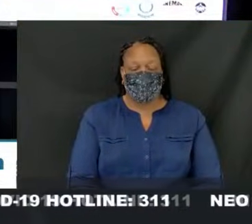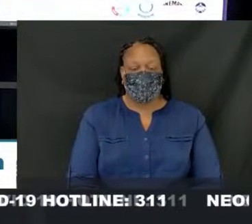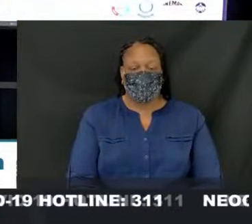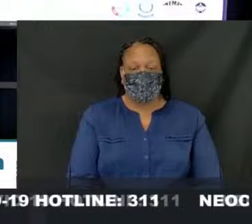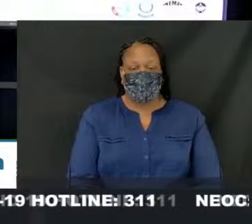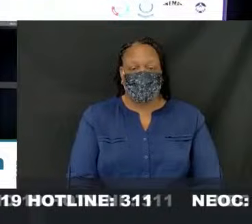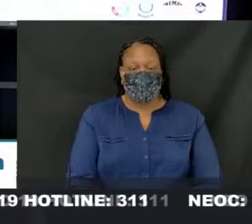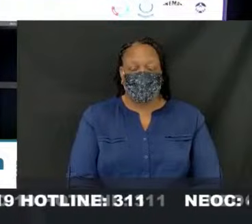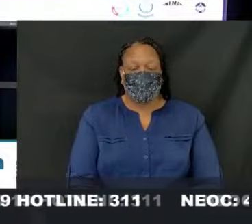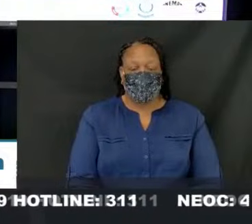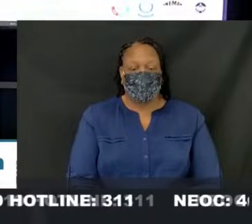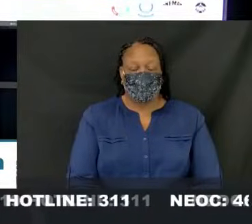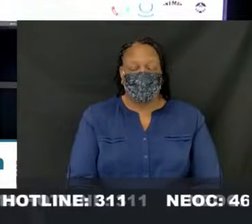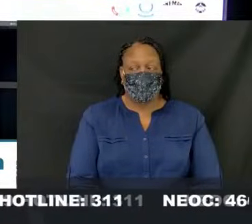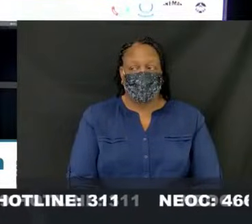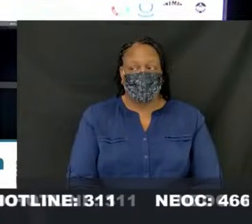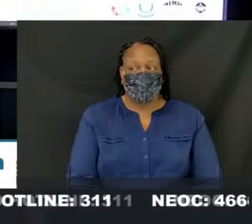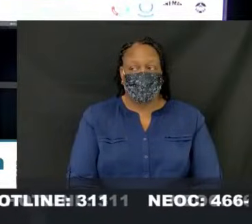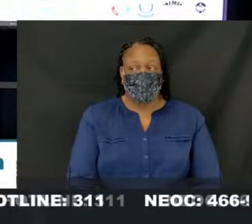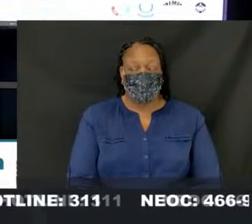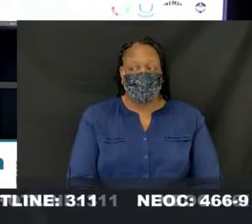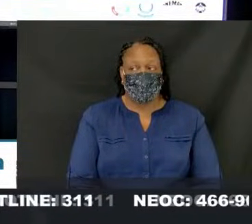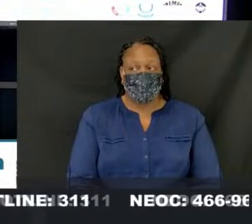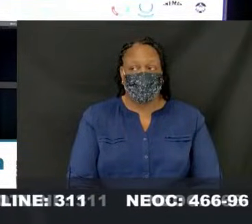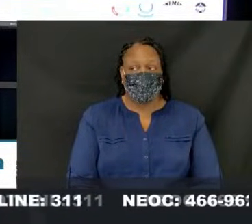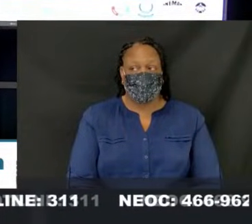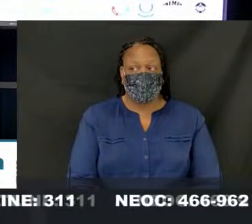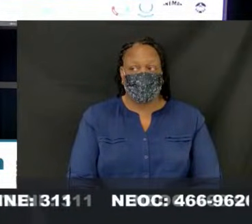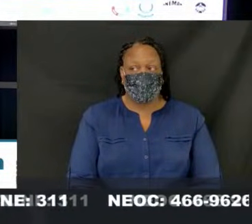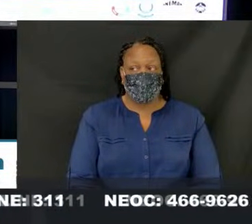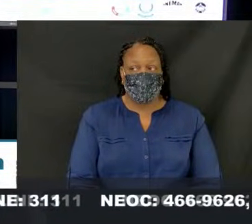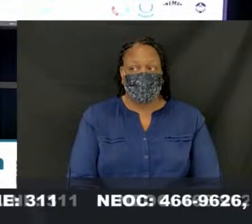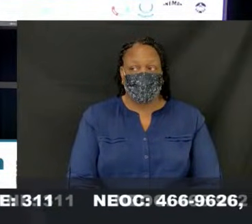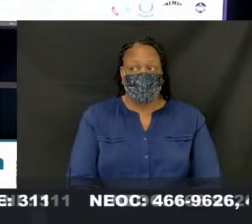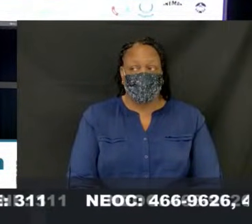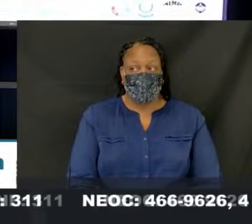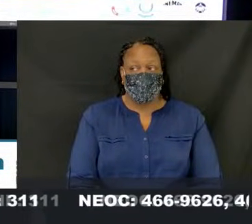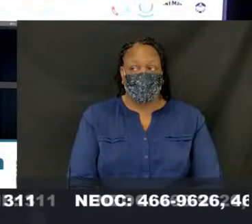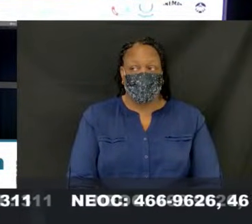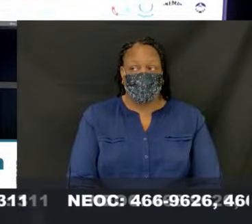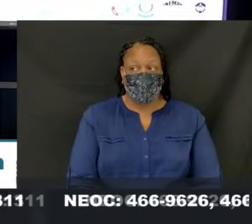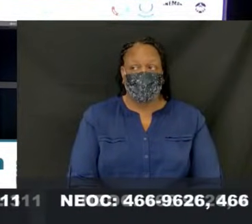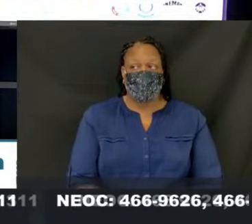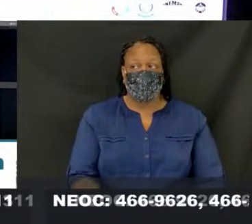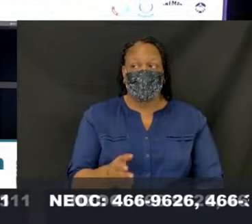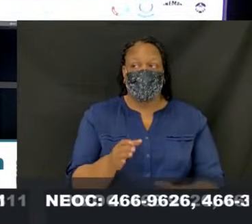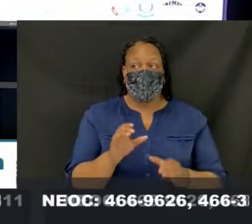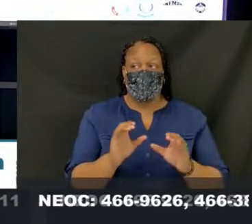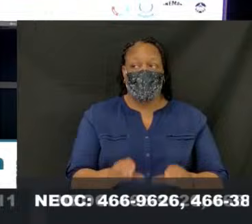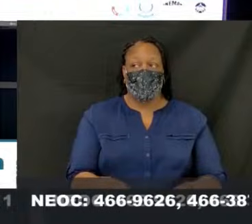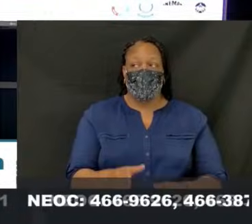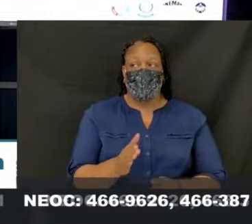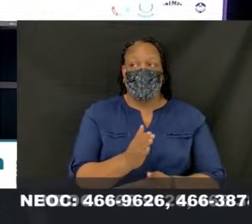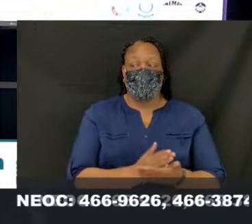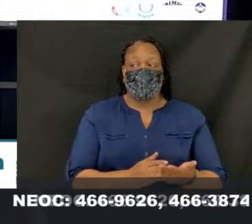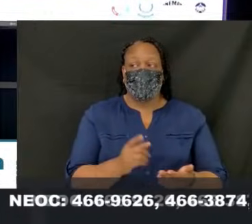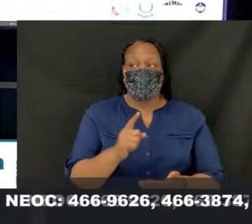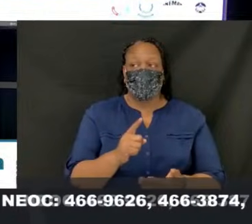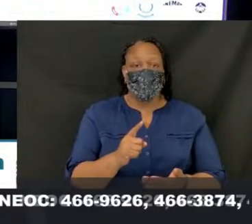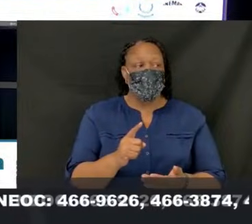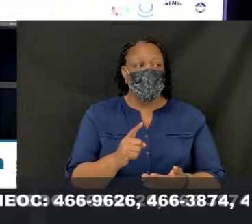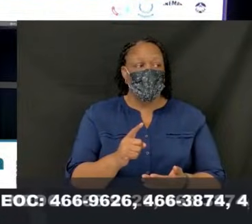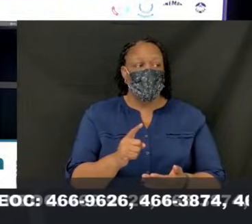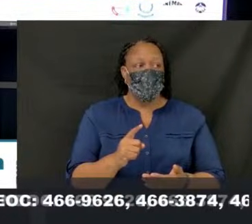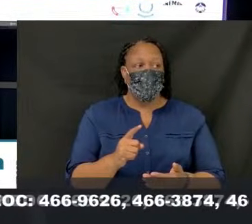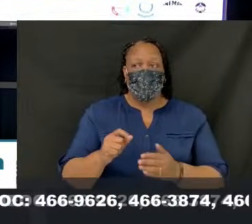This one is for the superintendent. Can someone quarantine in a guest house coming from